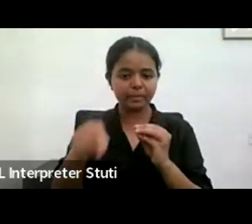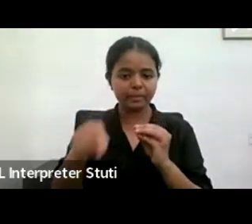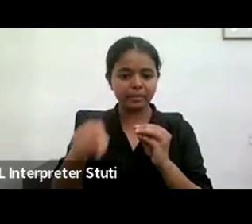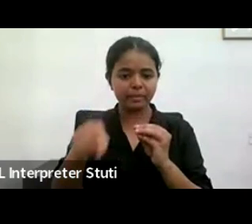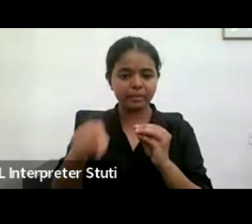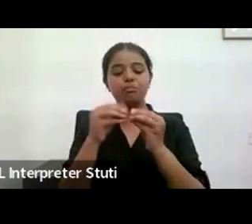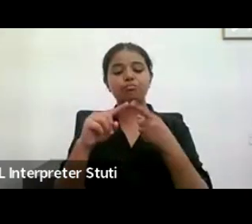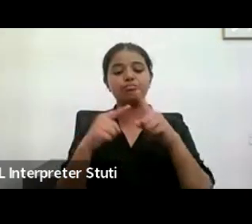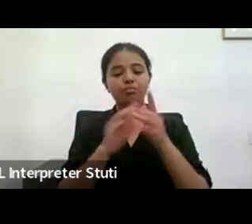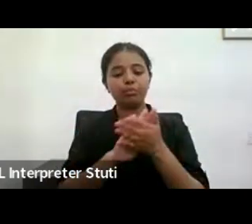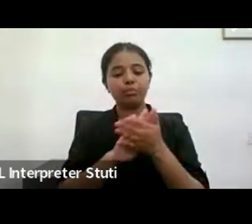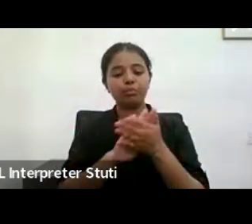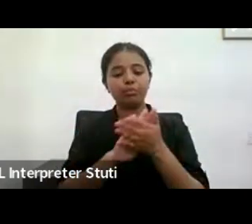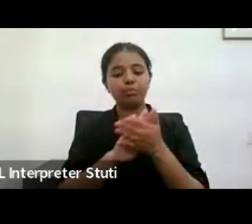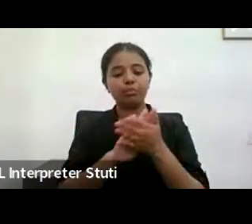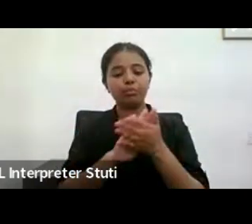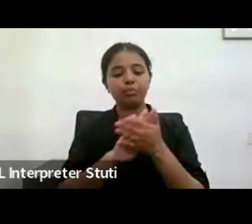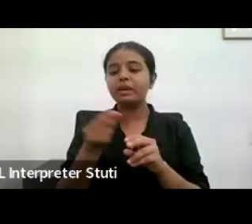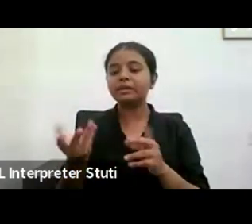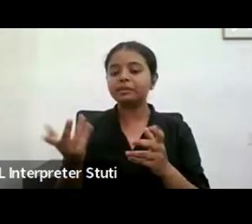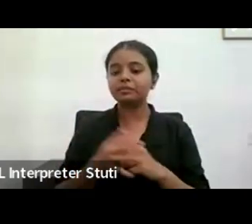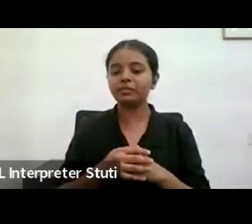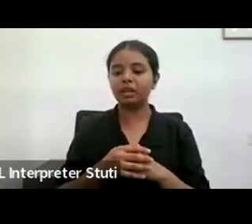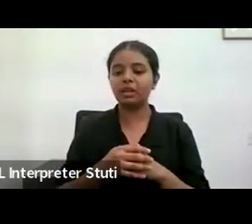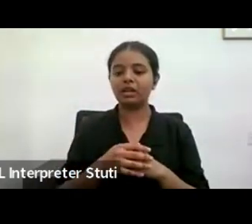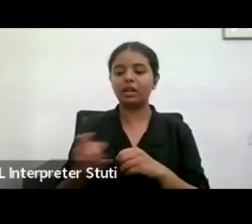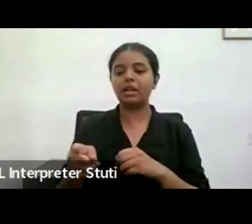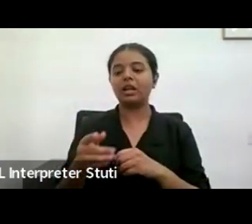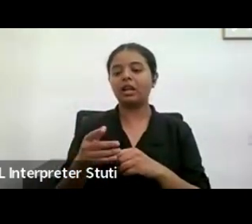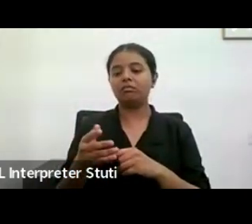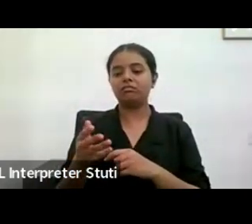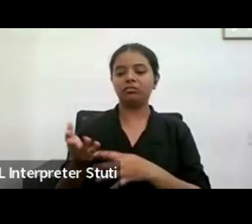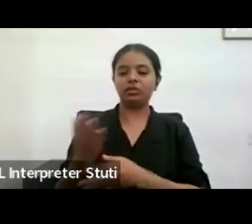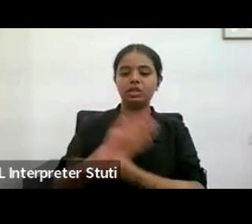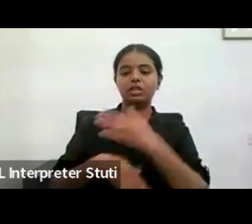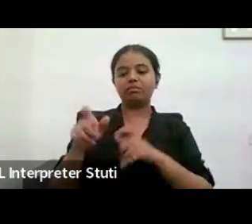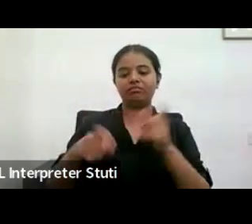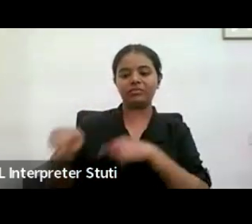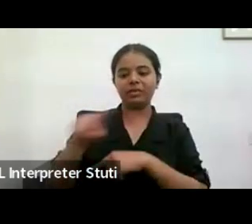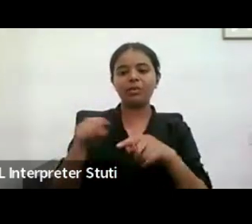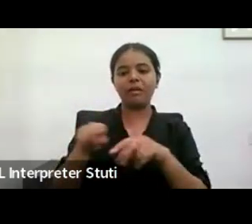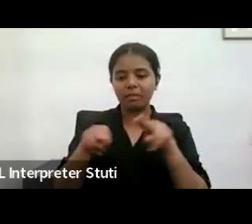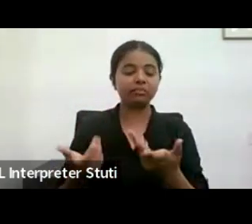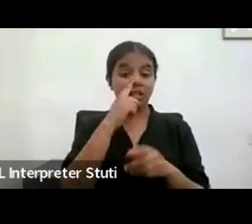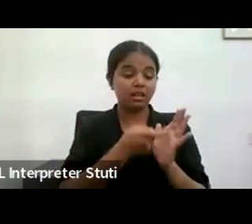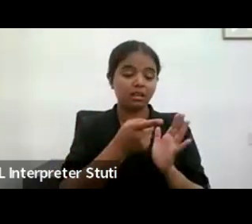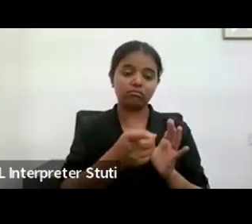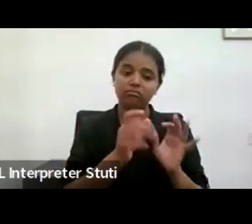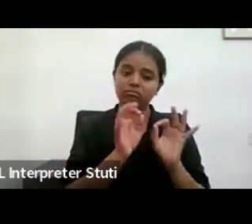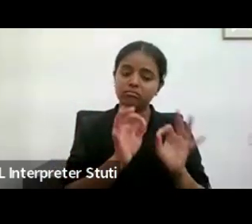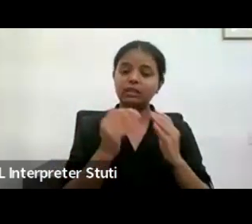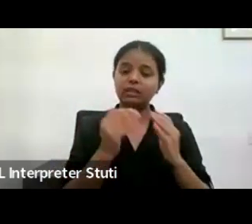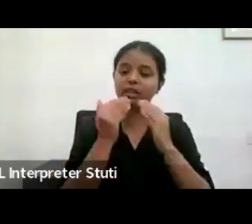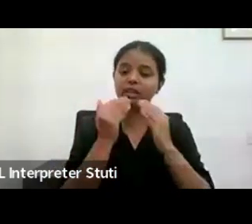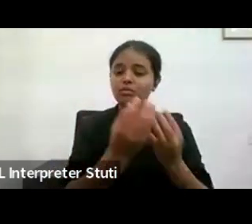for giving us that really important and in-depth background. We also see